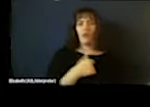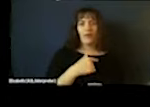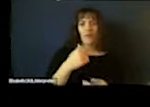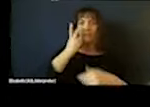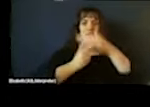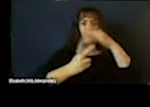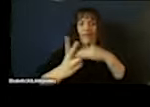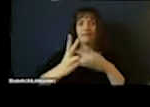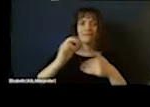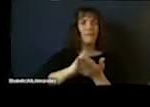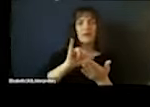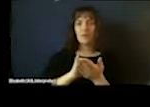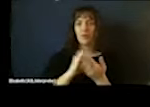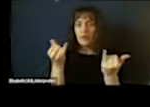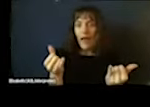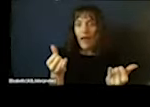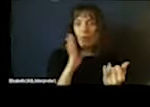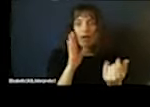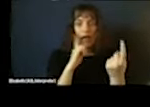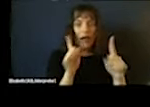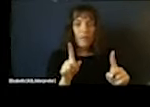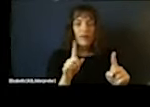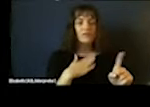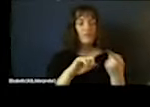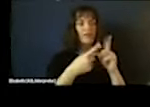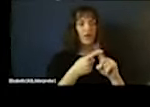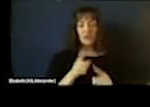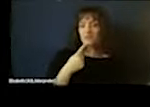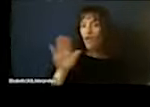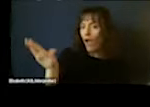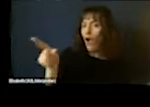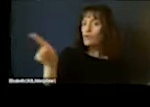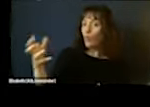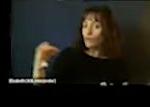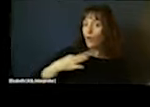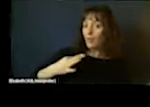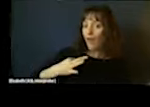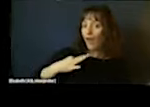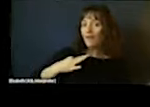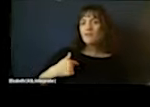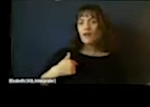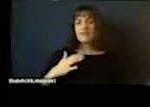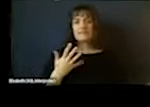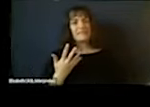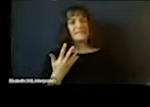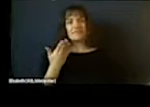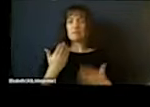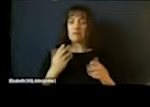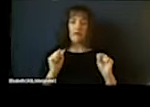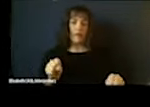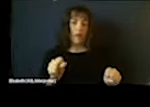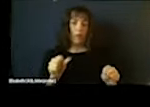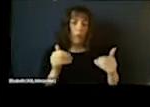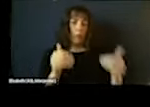And everybody just look at me and say, you said you want to apply, but it was really kind of slight joke. And I just thought like, maybe I can apply.